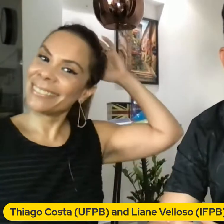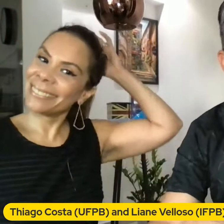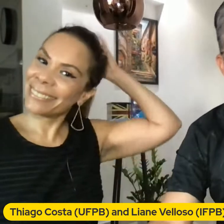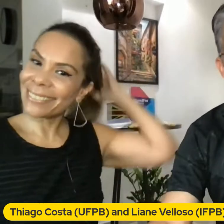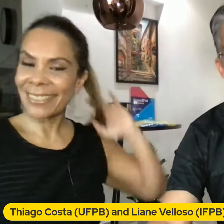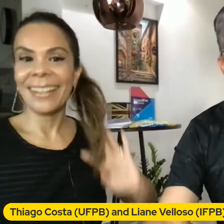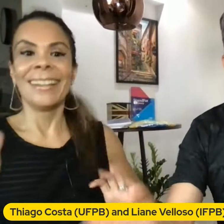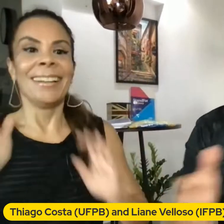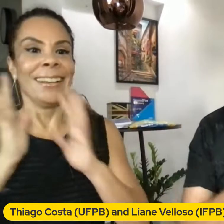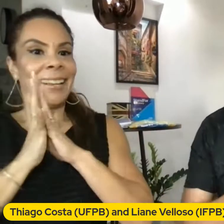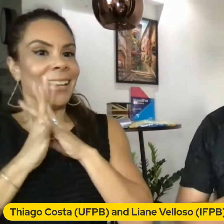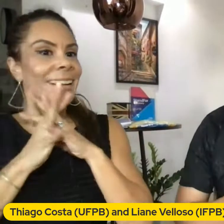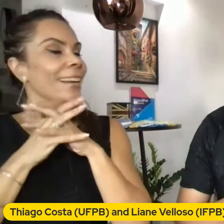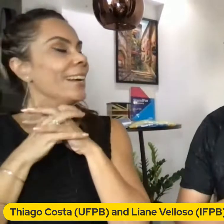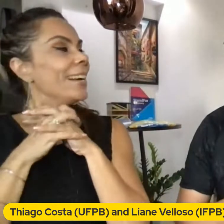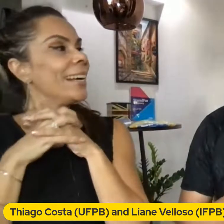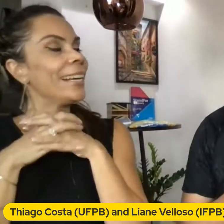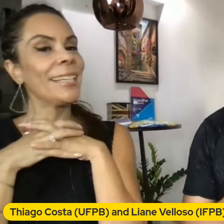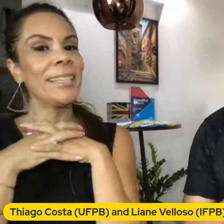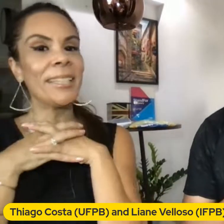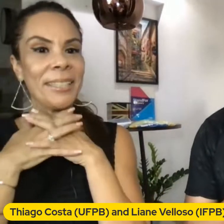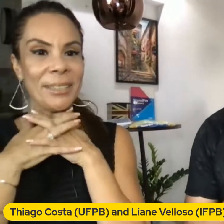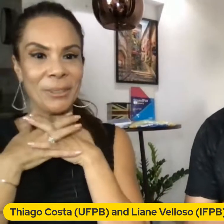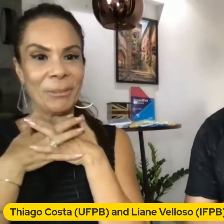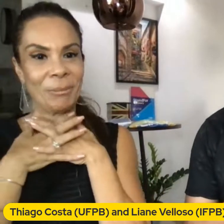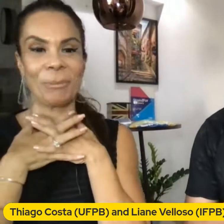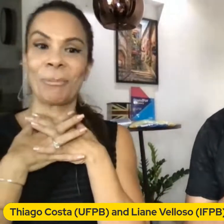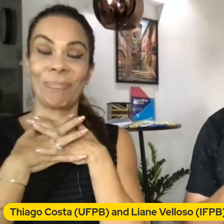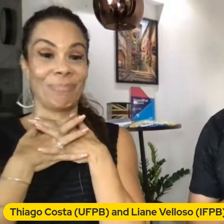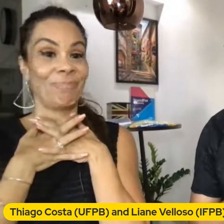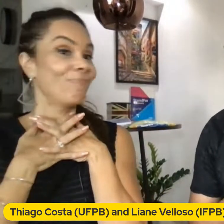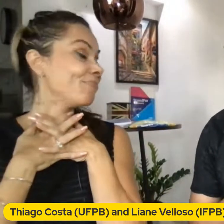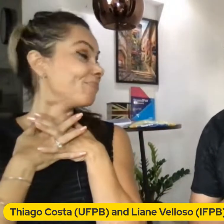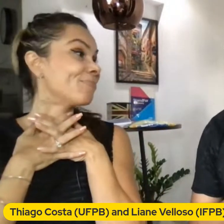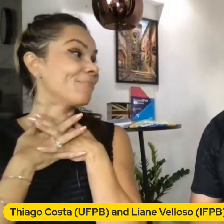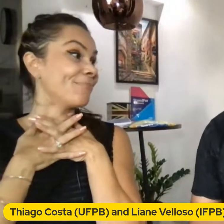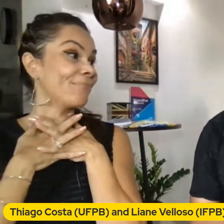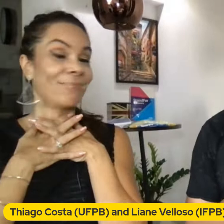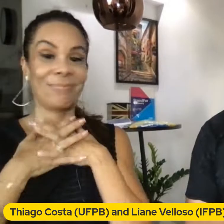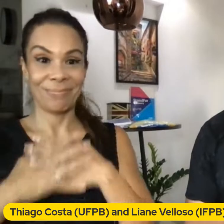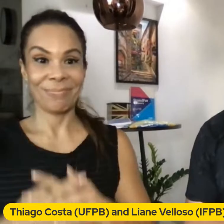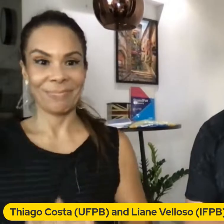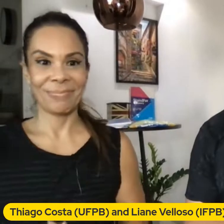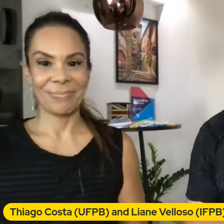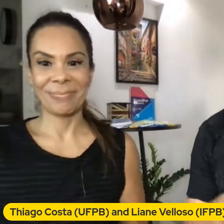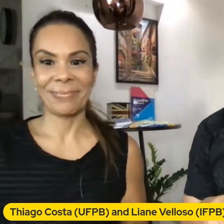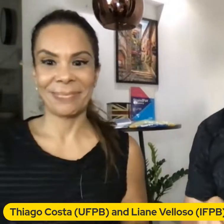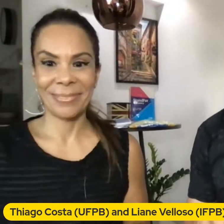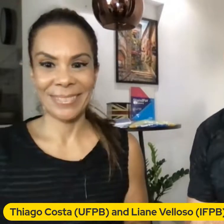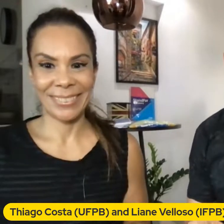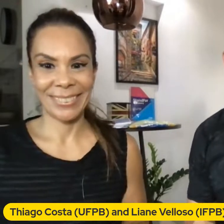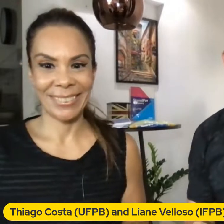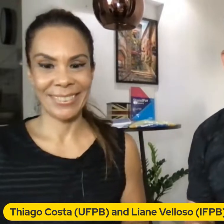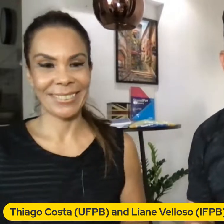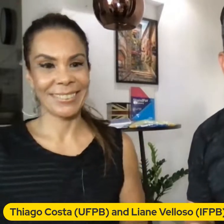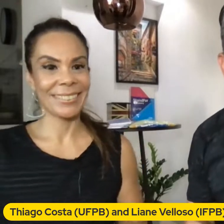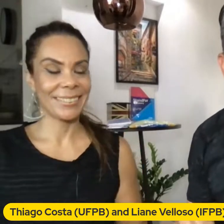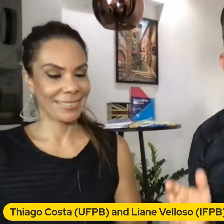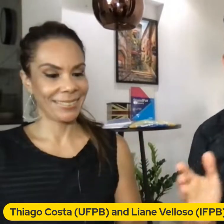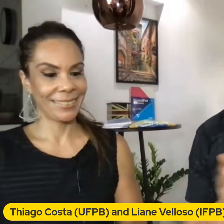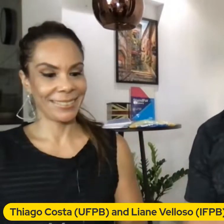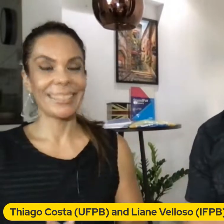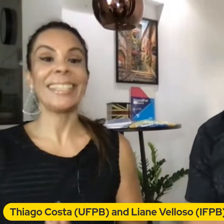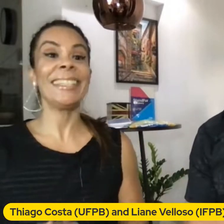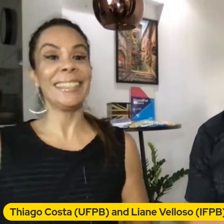okay? So before we say goodbye and say thank you, I have a list